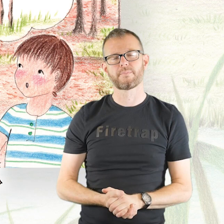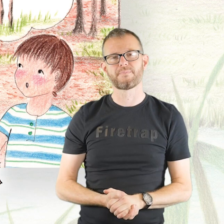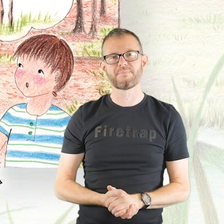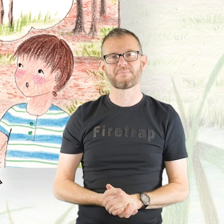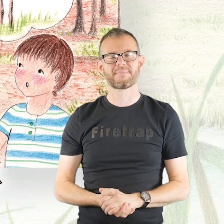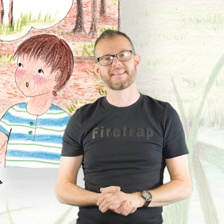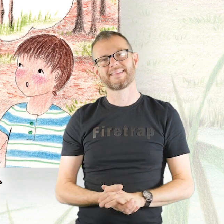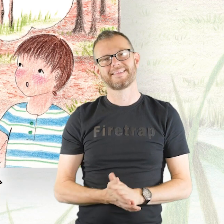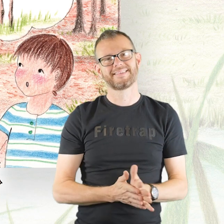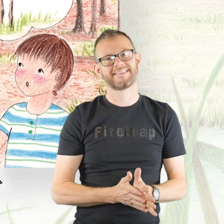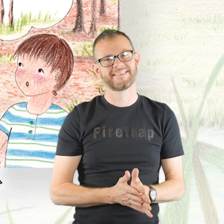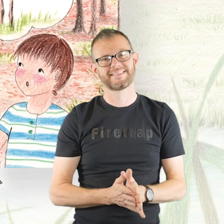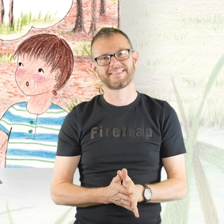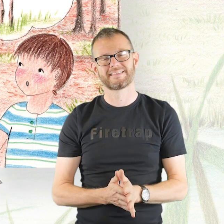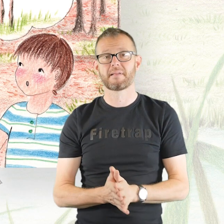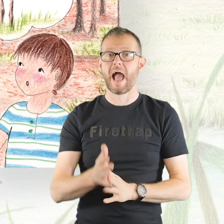Rendlesham Forest.